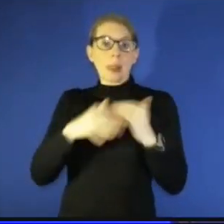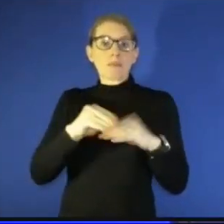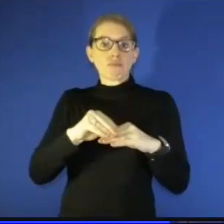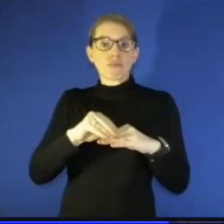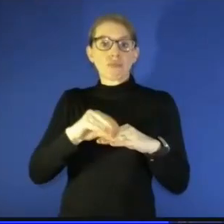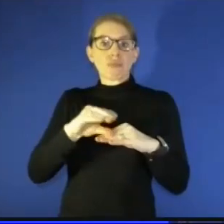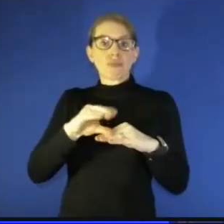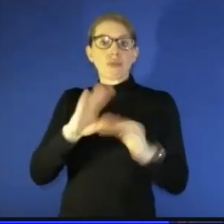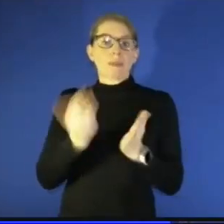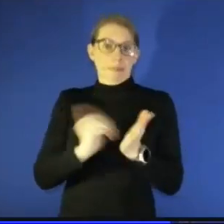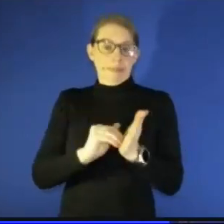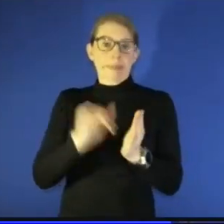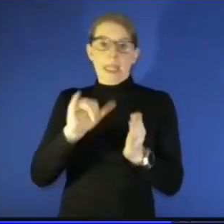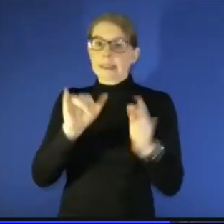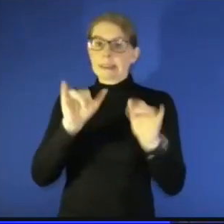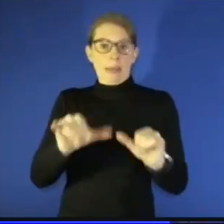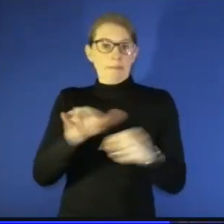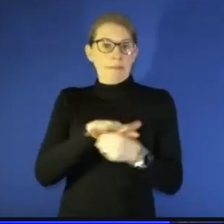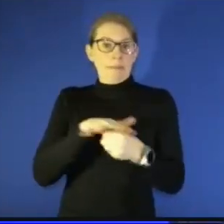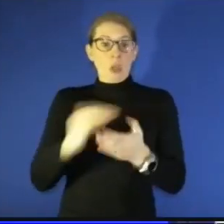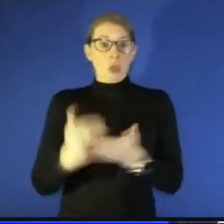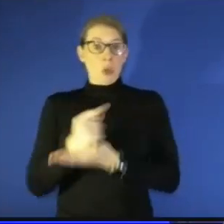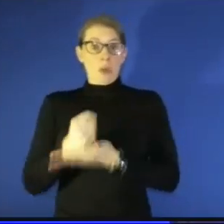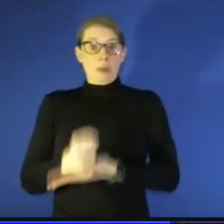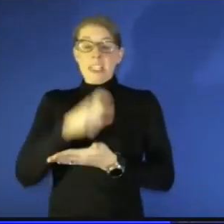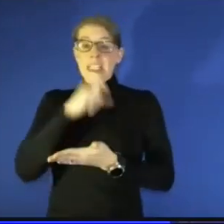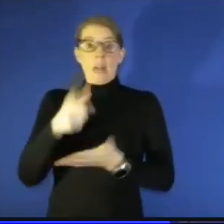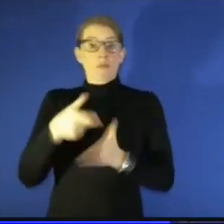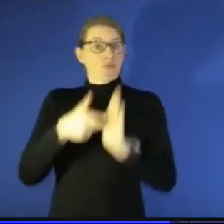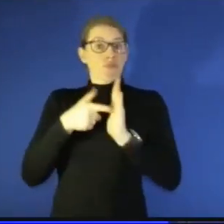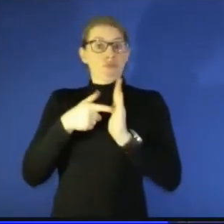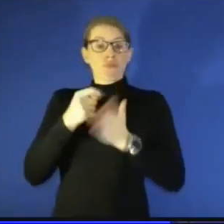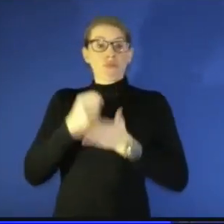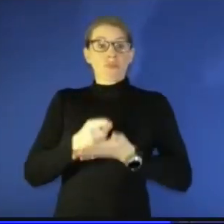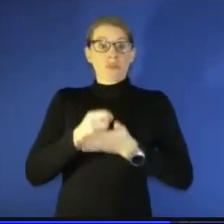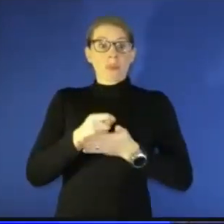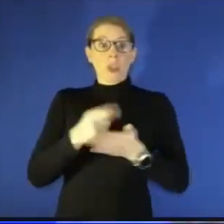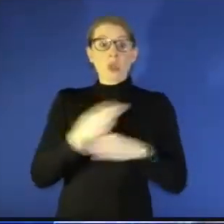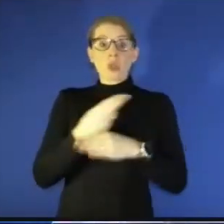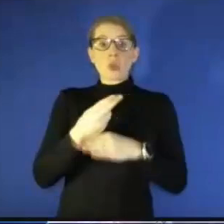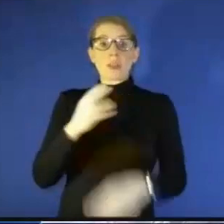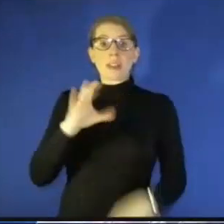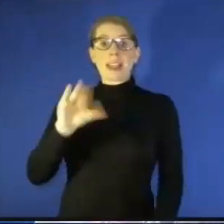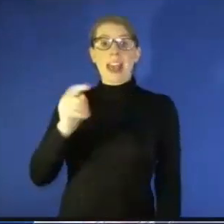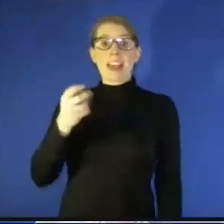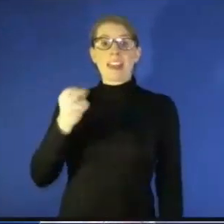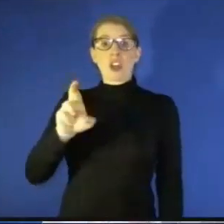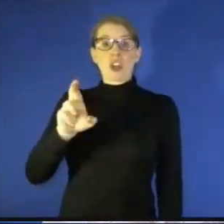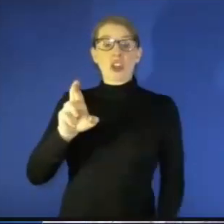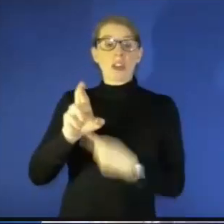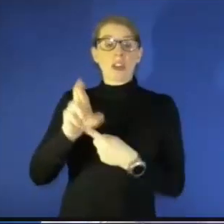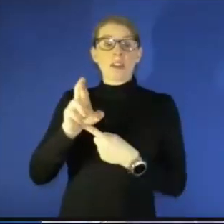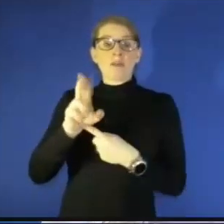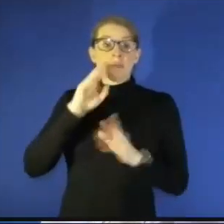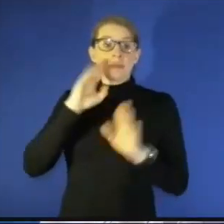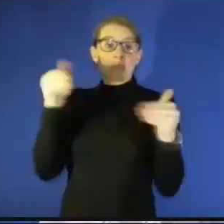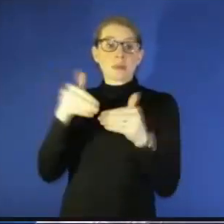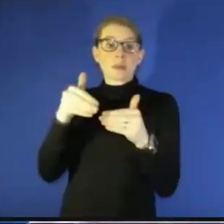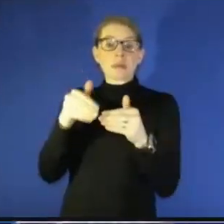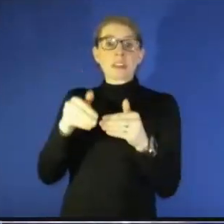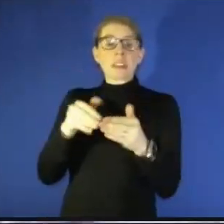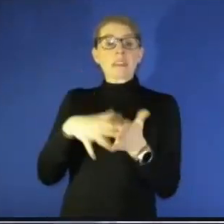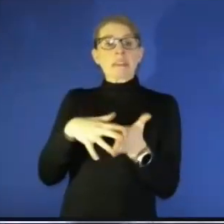new therapy does not require surgery. It is using catheters to target those fragile blood vessels and clog them